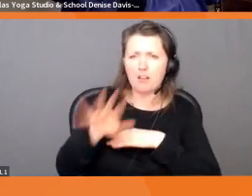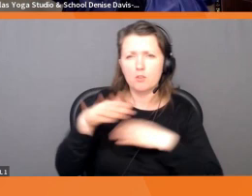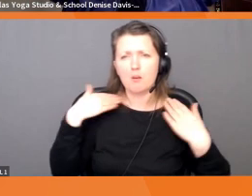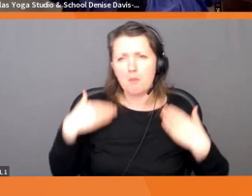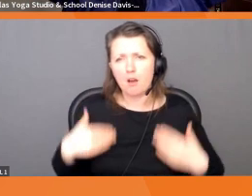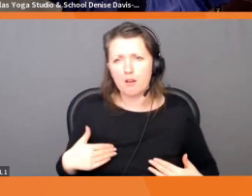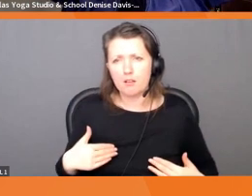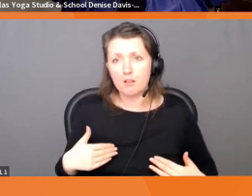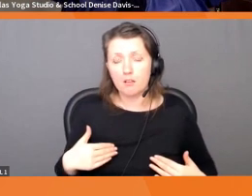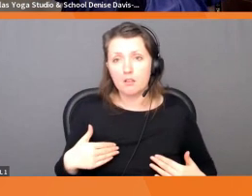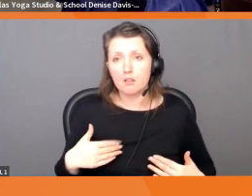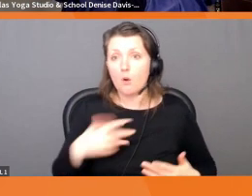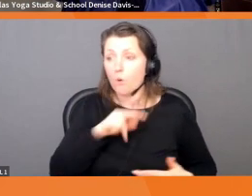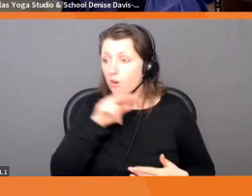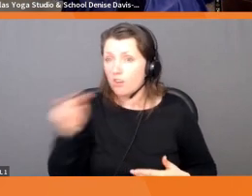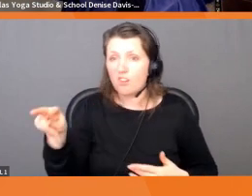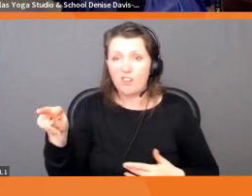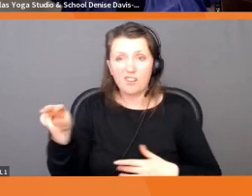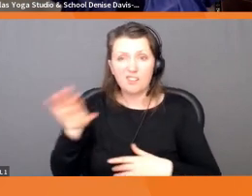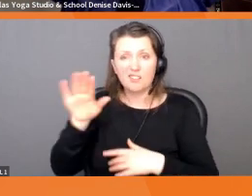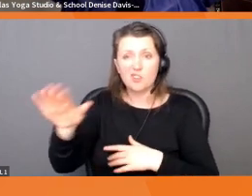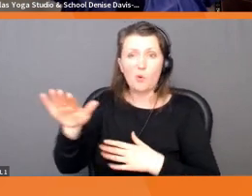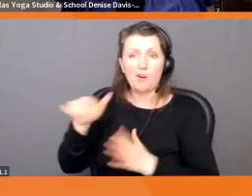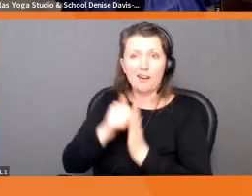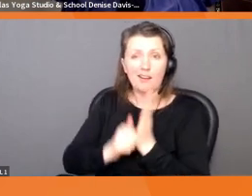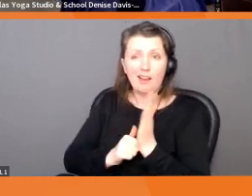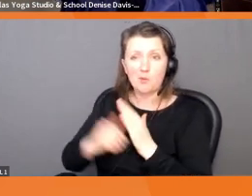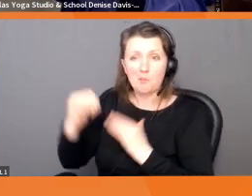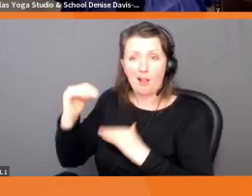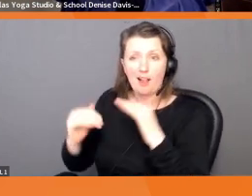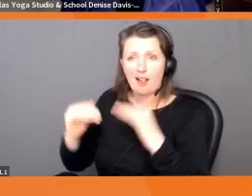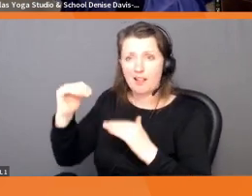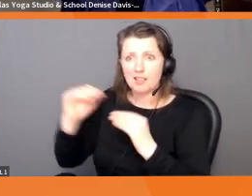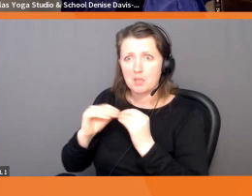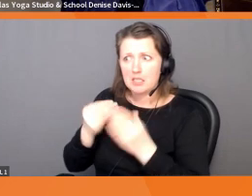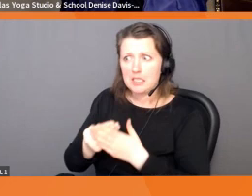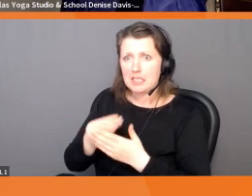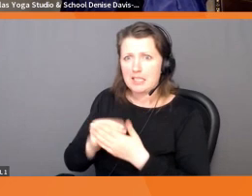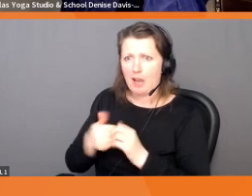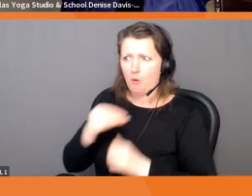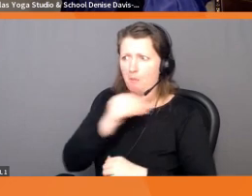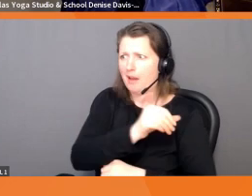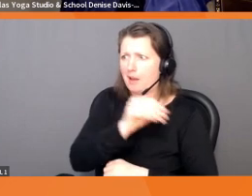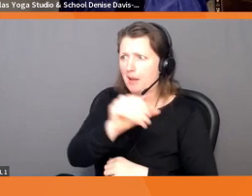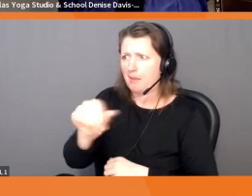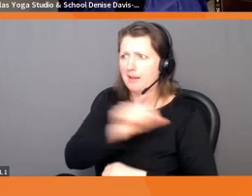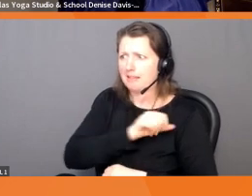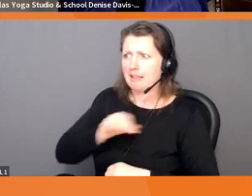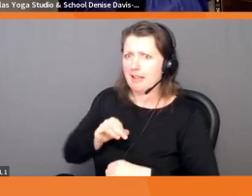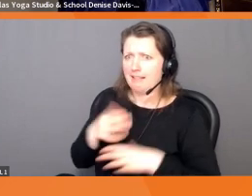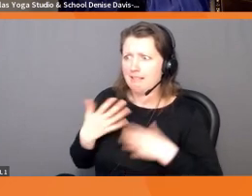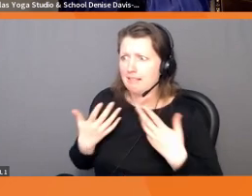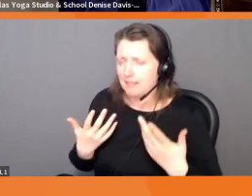balance, wondering if you're going to make payroll at the end of the month. Feel it in your shoulders right now. Feel it. I don't know about anybody else, so I can feel the burning. All right, and